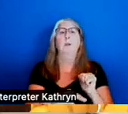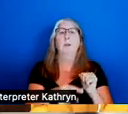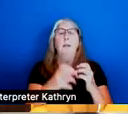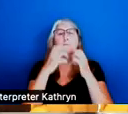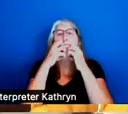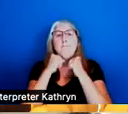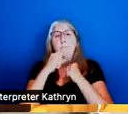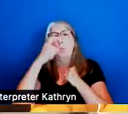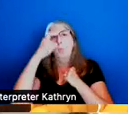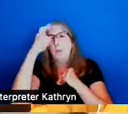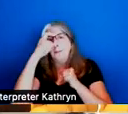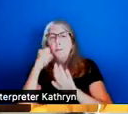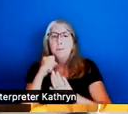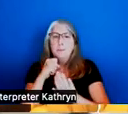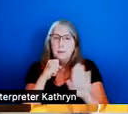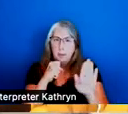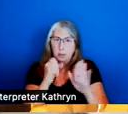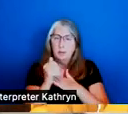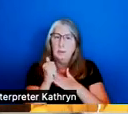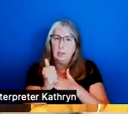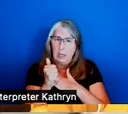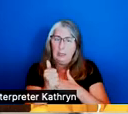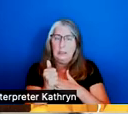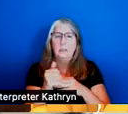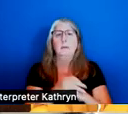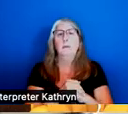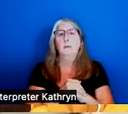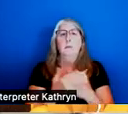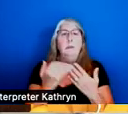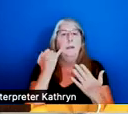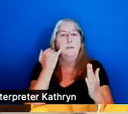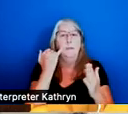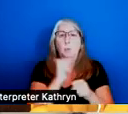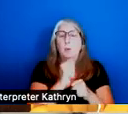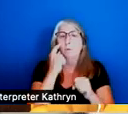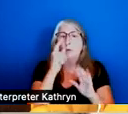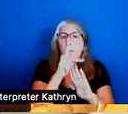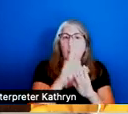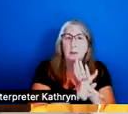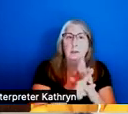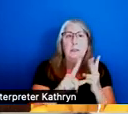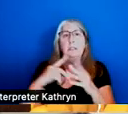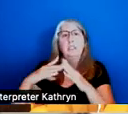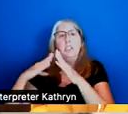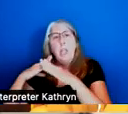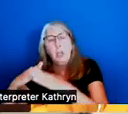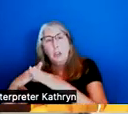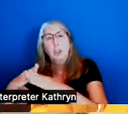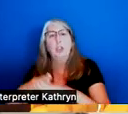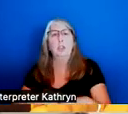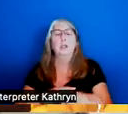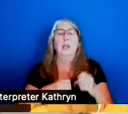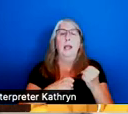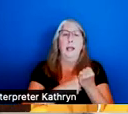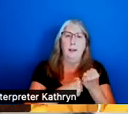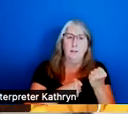their wisdom close in guiding what we do, whether it is policy work, shelter work, or other kinds of advocacy